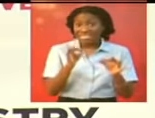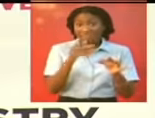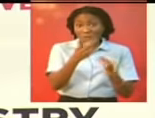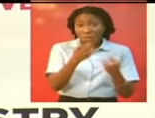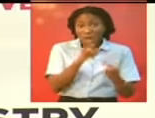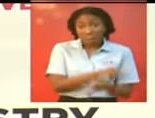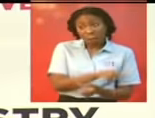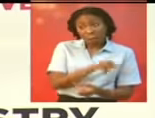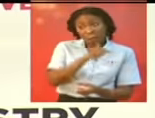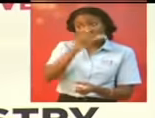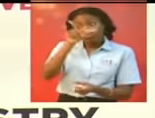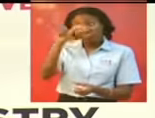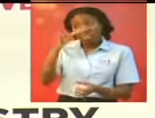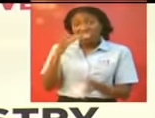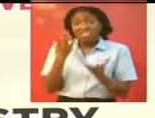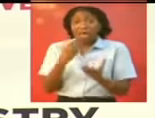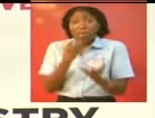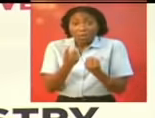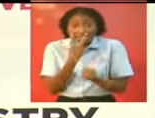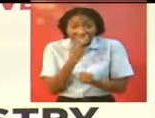internationally utilized.